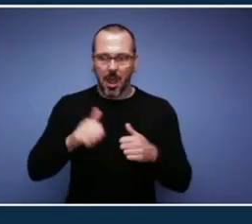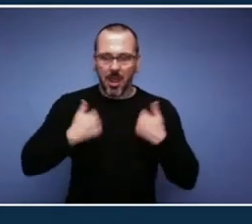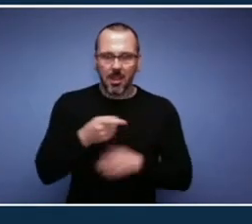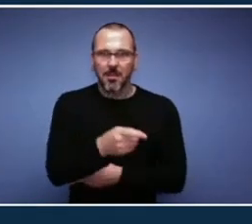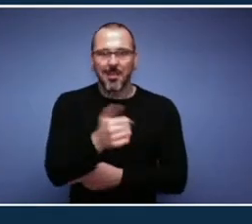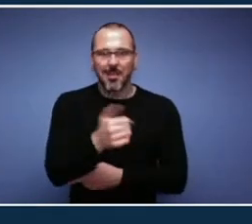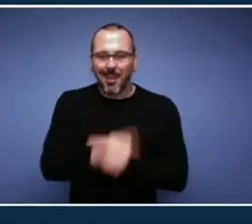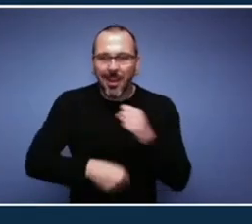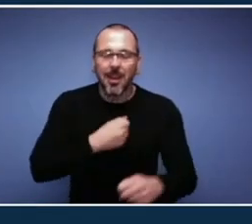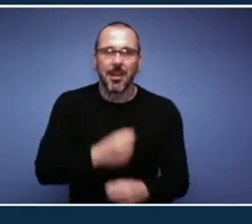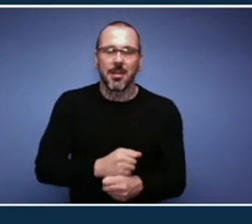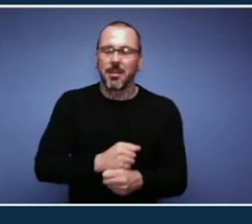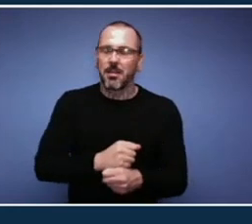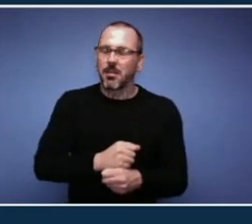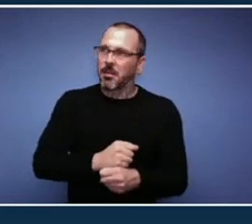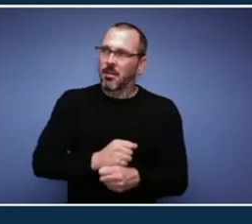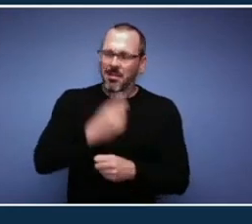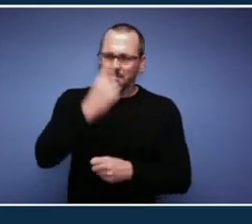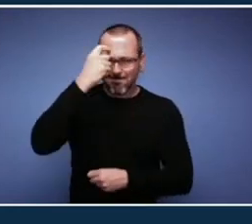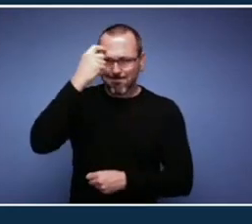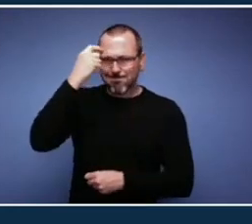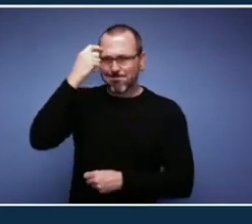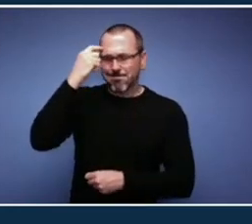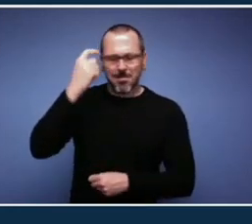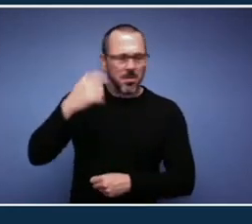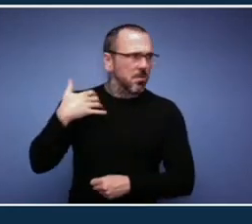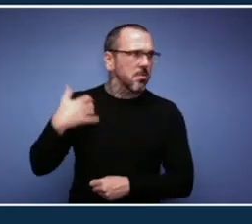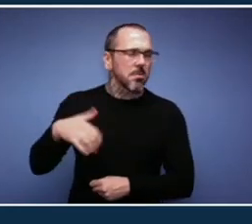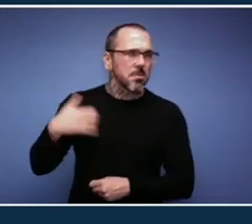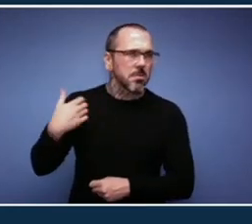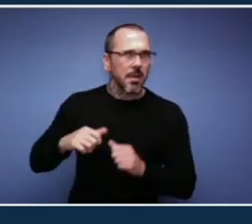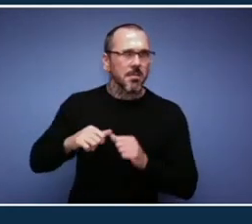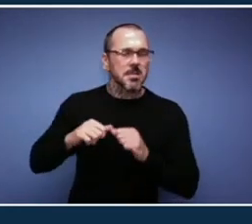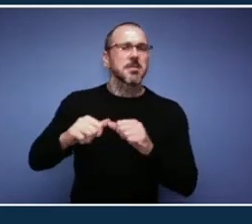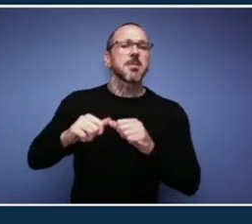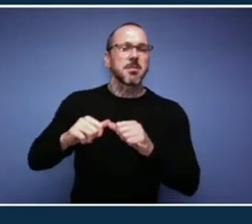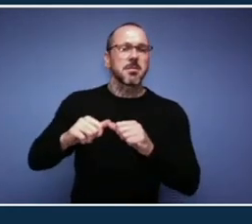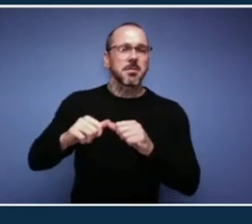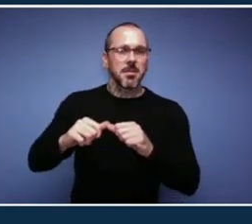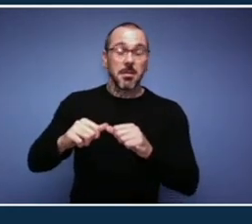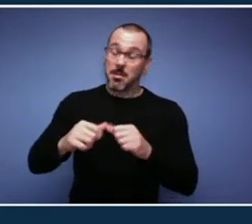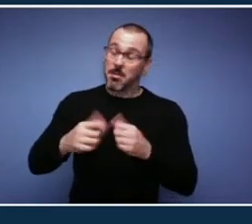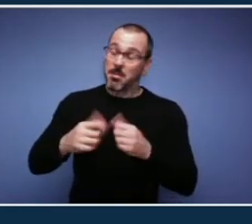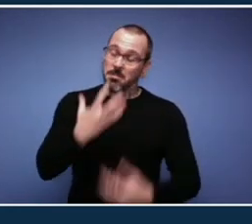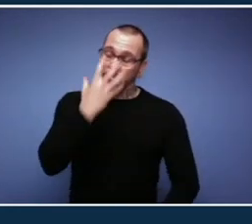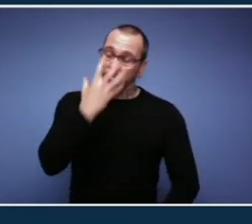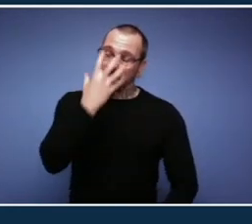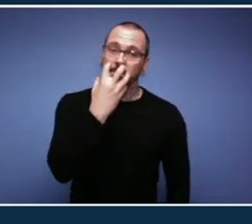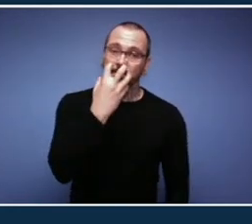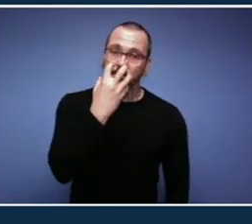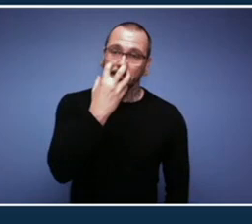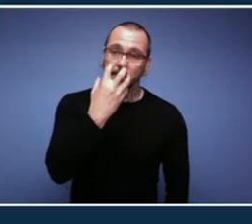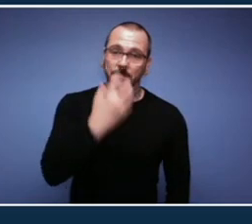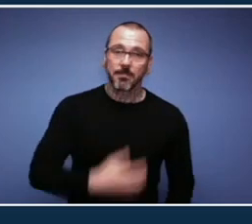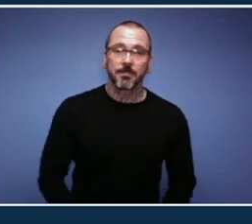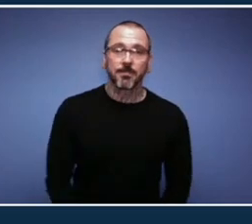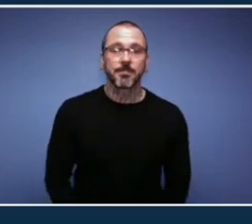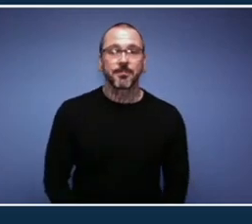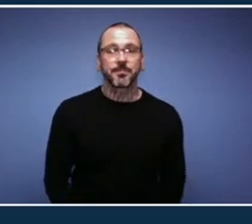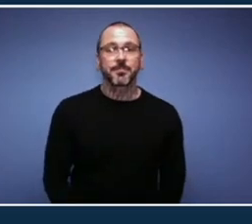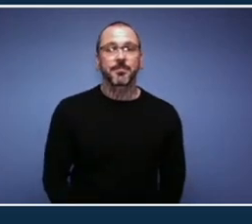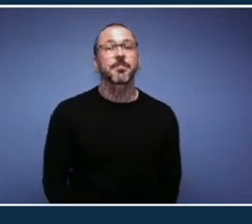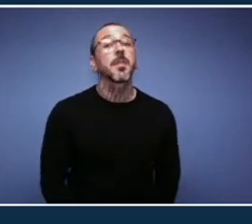did it anyway. Yeah, and one of the most discriminatory aspects about the system in Nova Scotia was